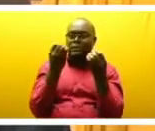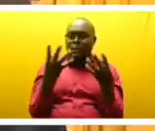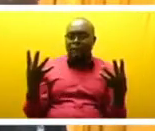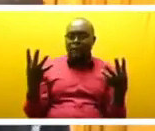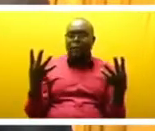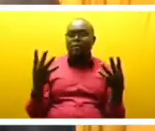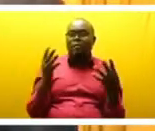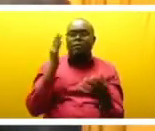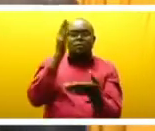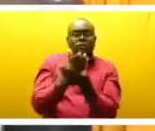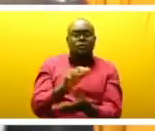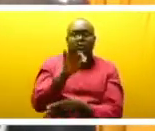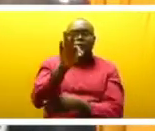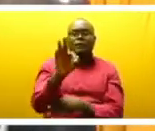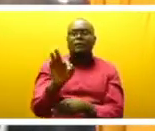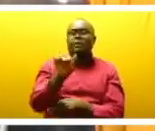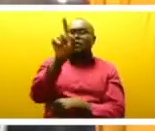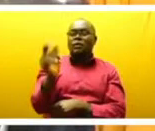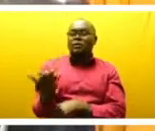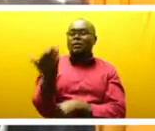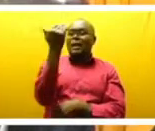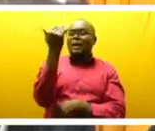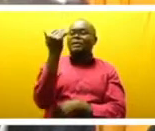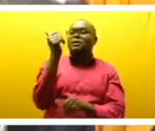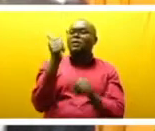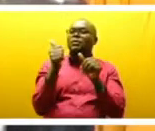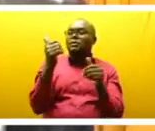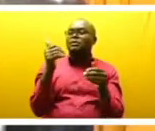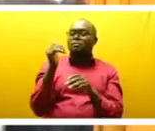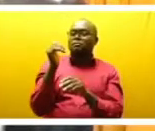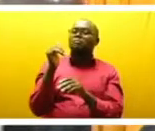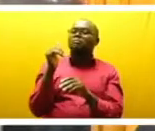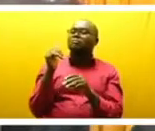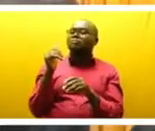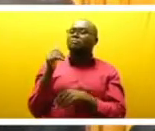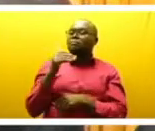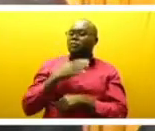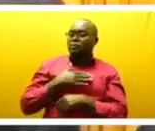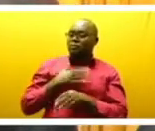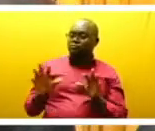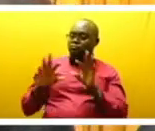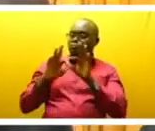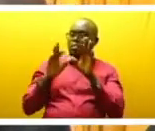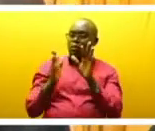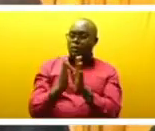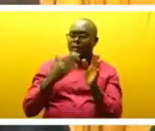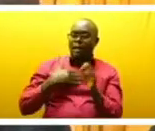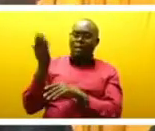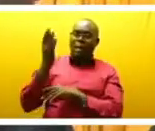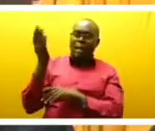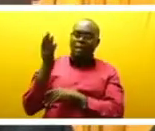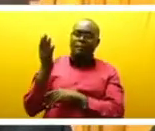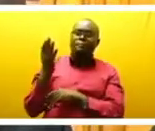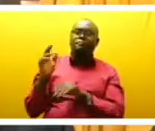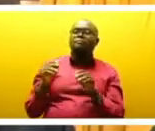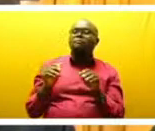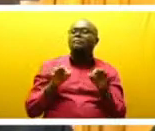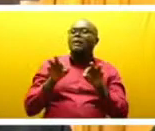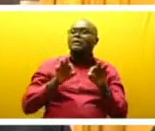Actually 3 questions were asked that are relevant to our submissions yesterday, paraphrased as follows.